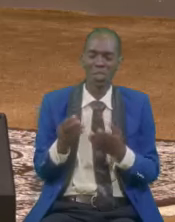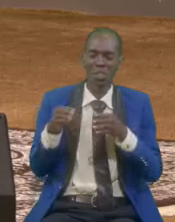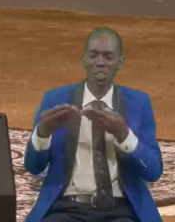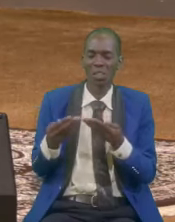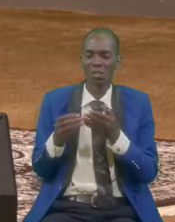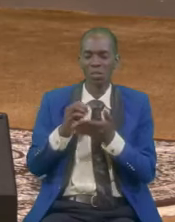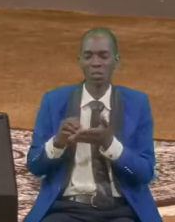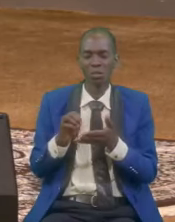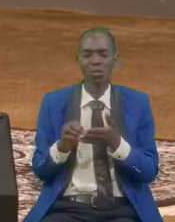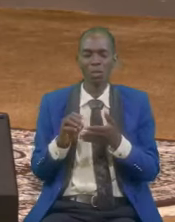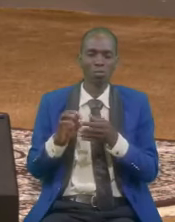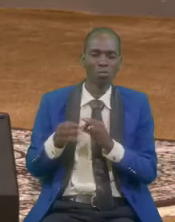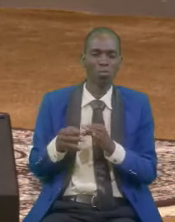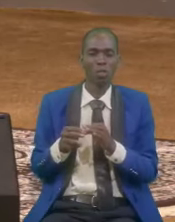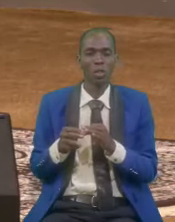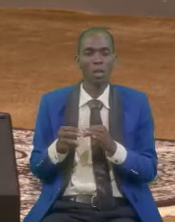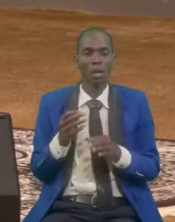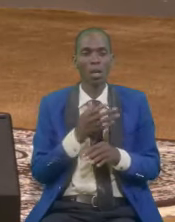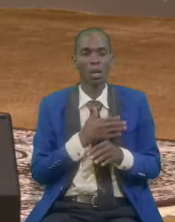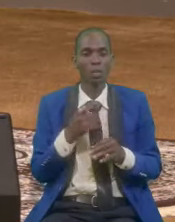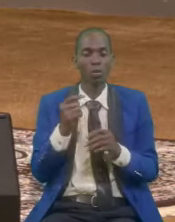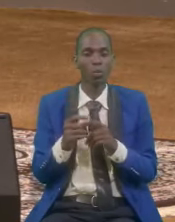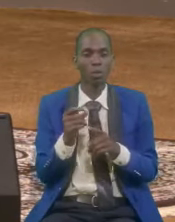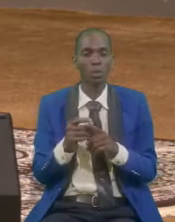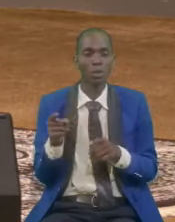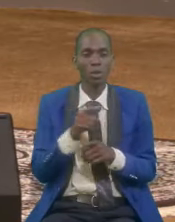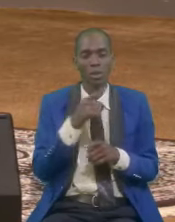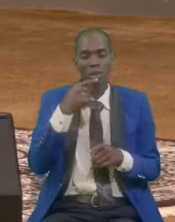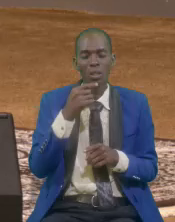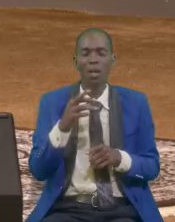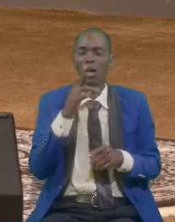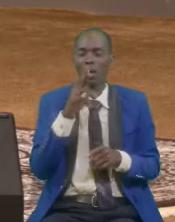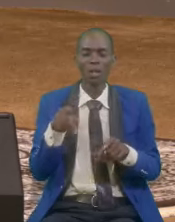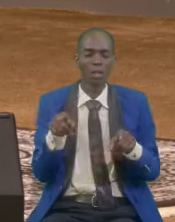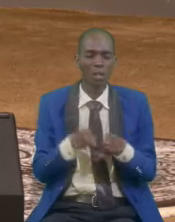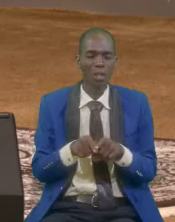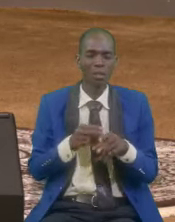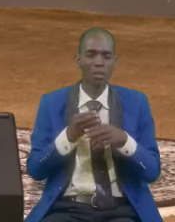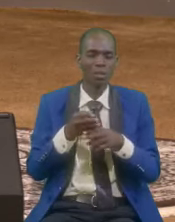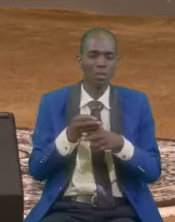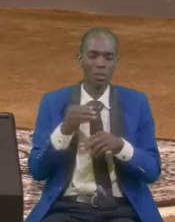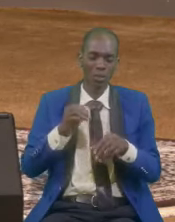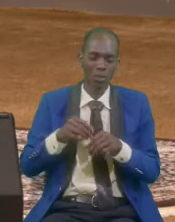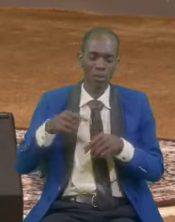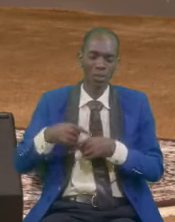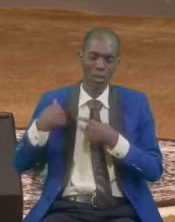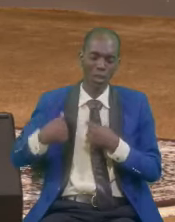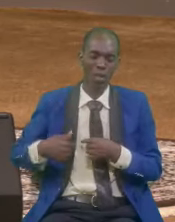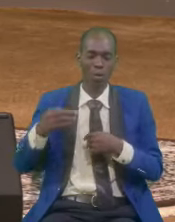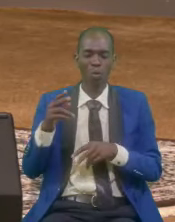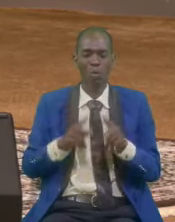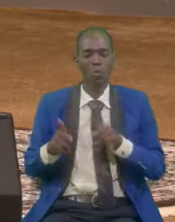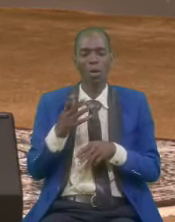to speak. And the words they speak, they're like daggers in the hearts of people. And they're slow